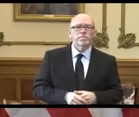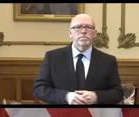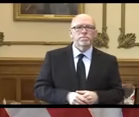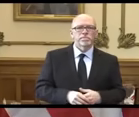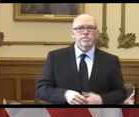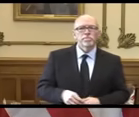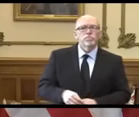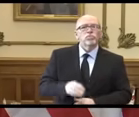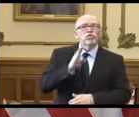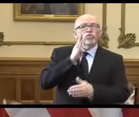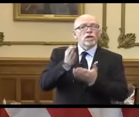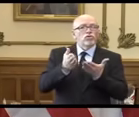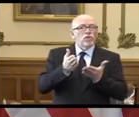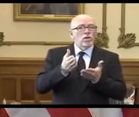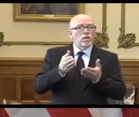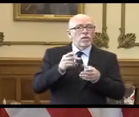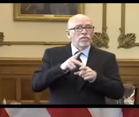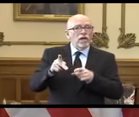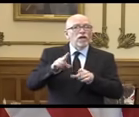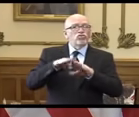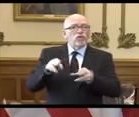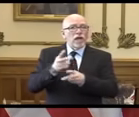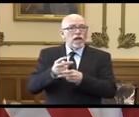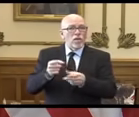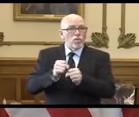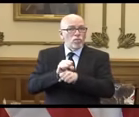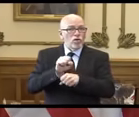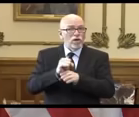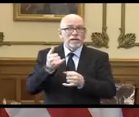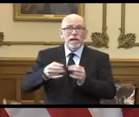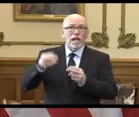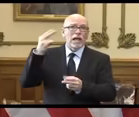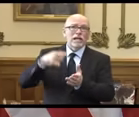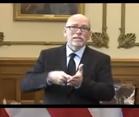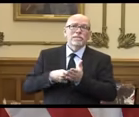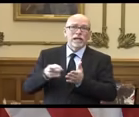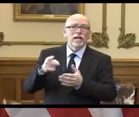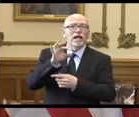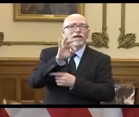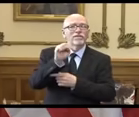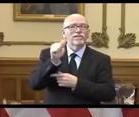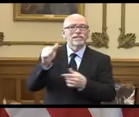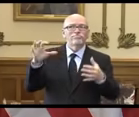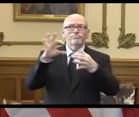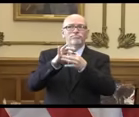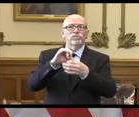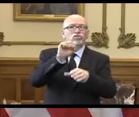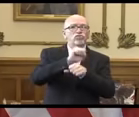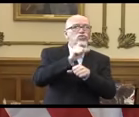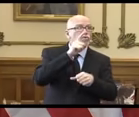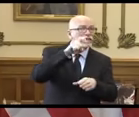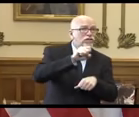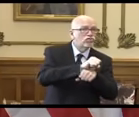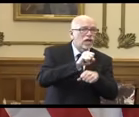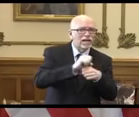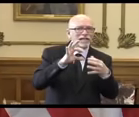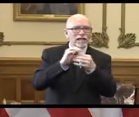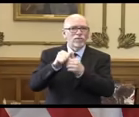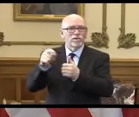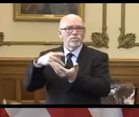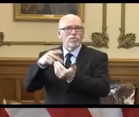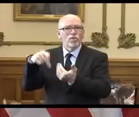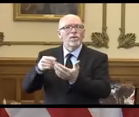Direct service professionals and child care workers are in a high demand, so FSSA is connecting job seekers to these programs through our